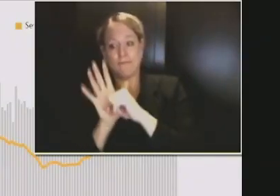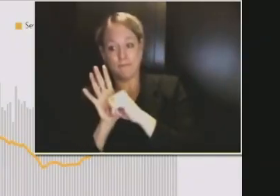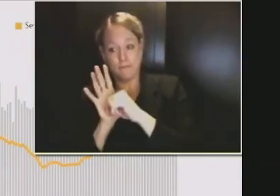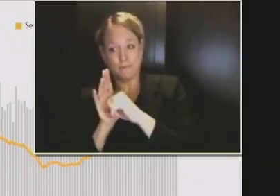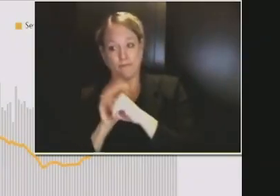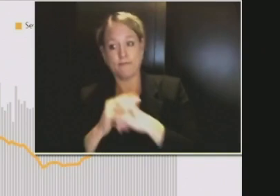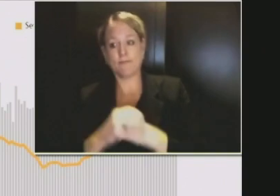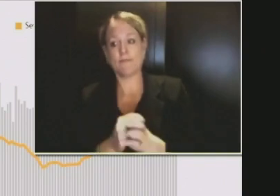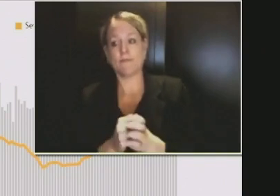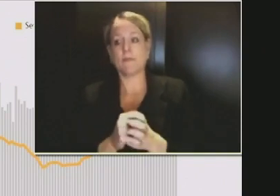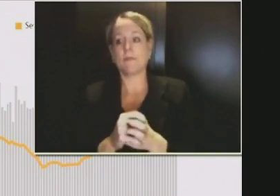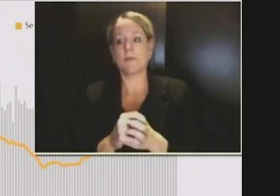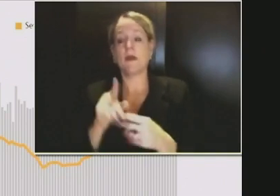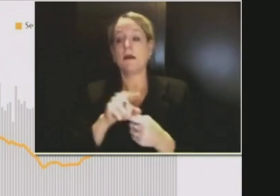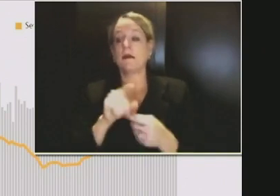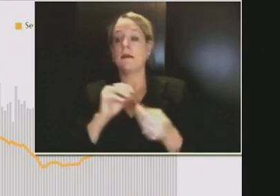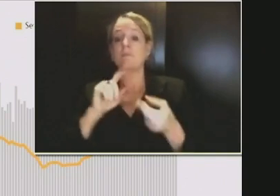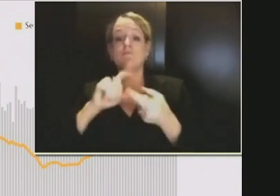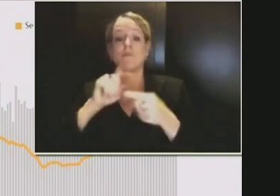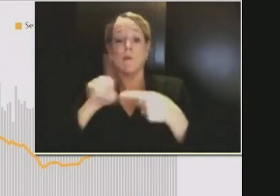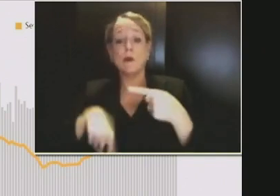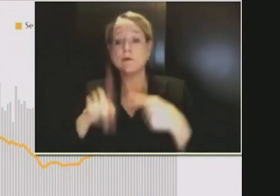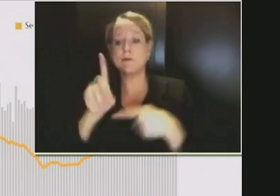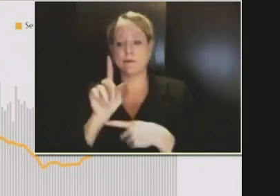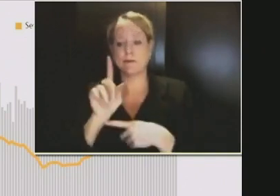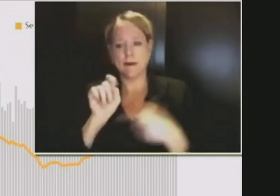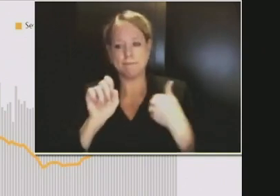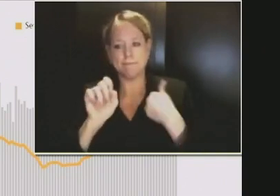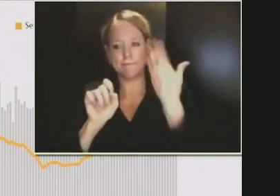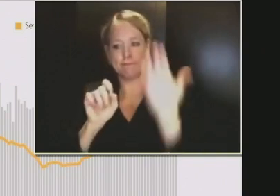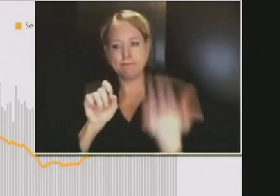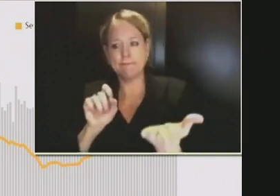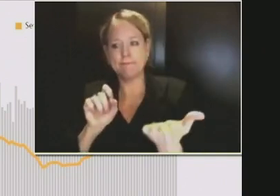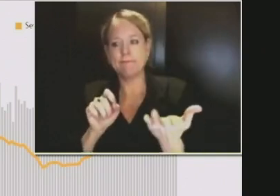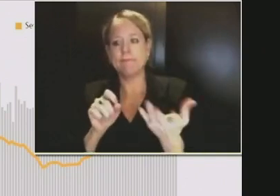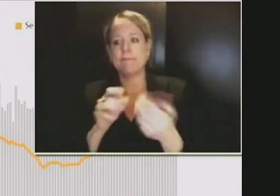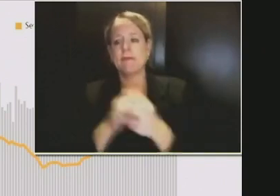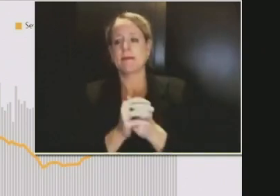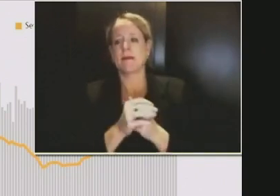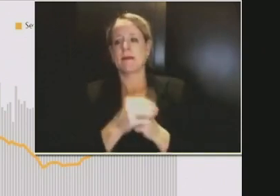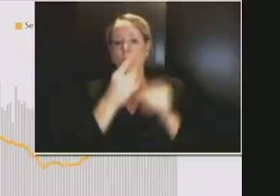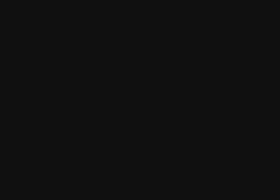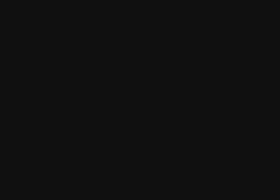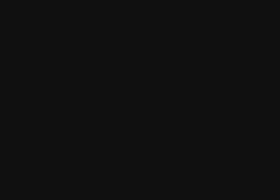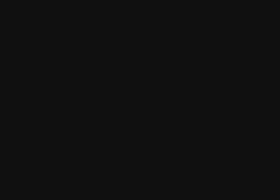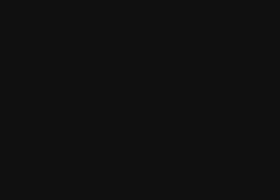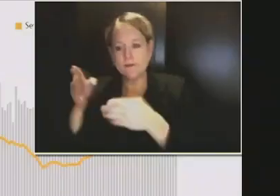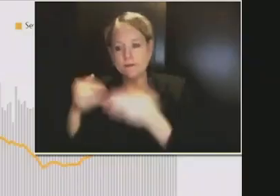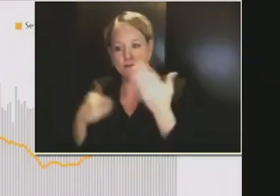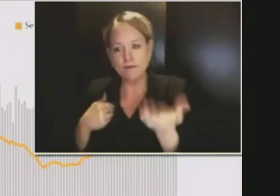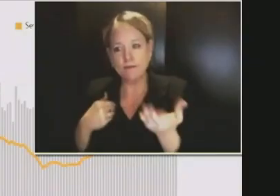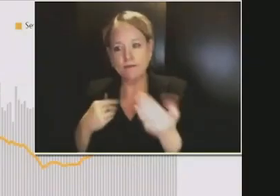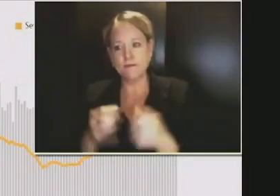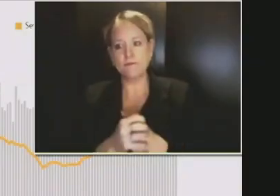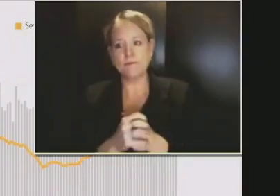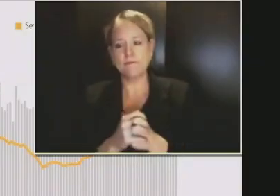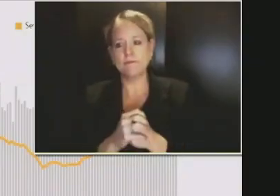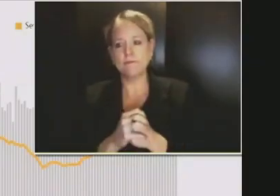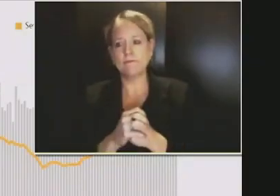individual who has tested positive, you're only going to be counted once. No matter how many